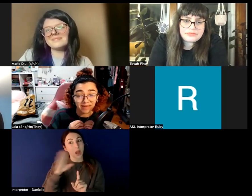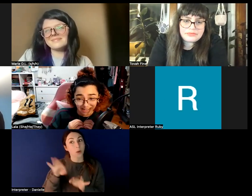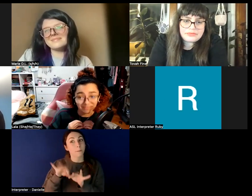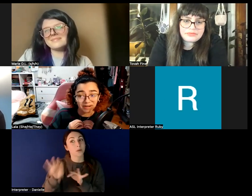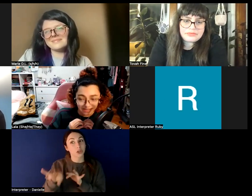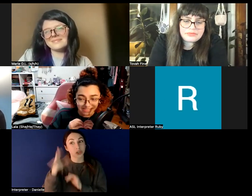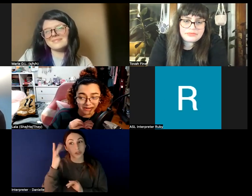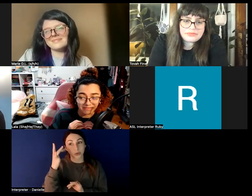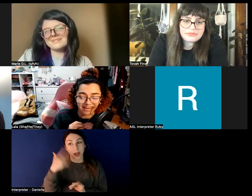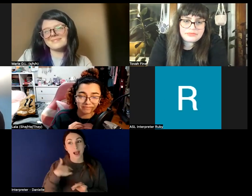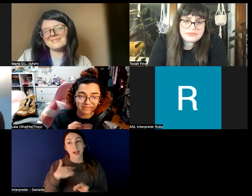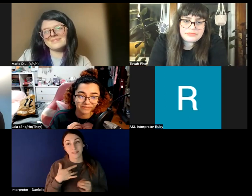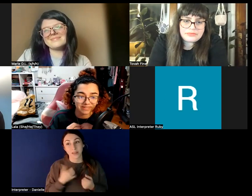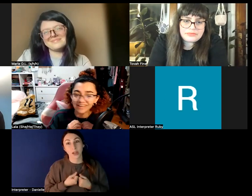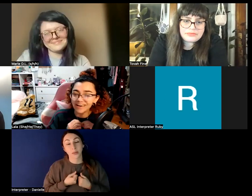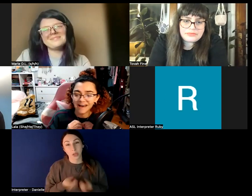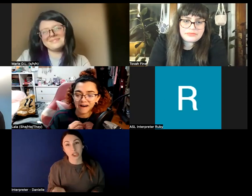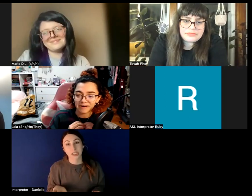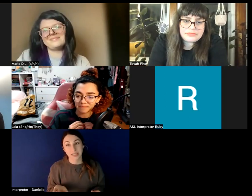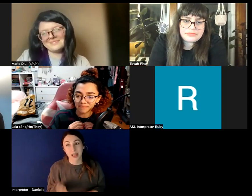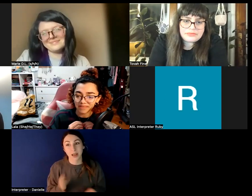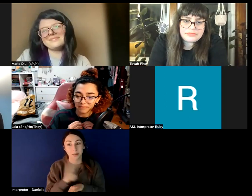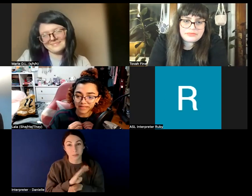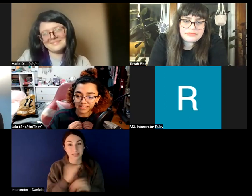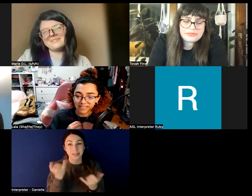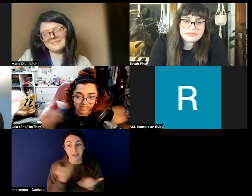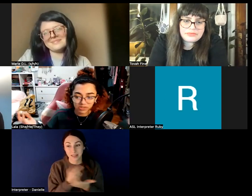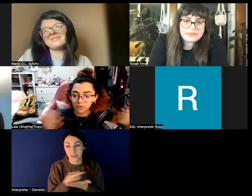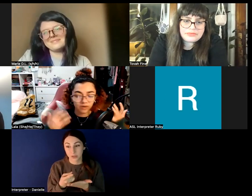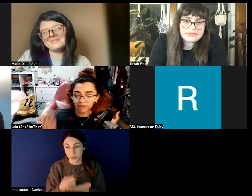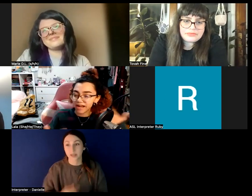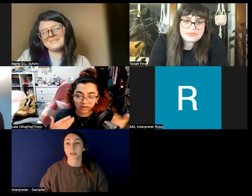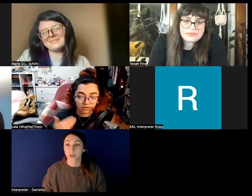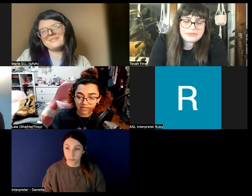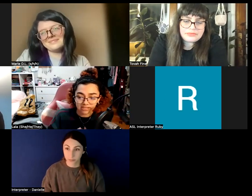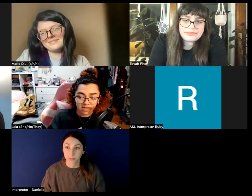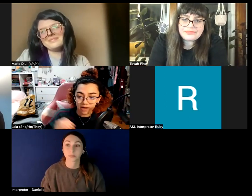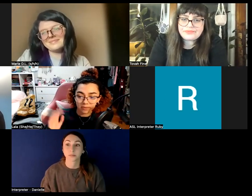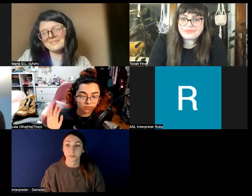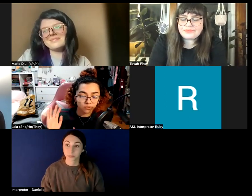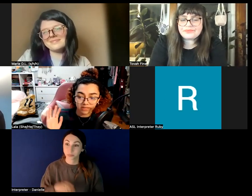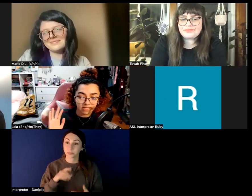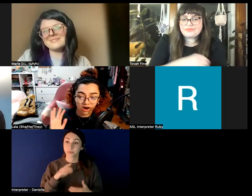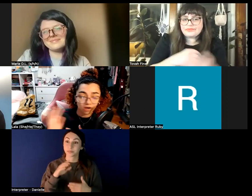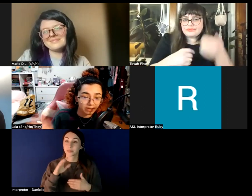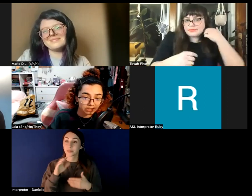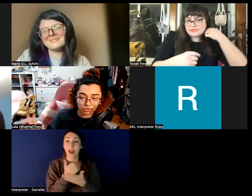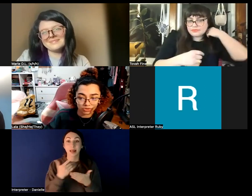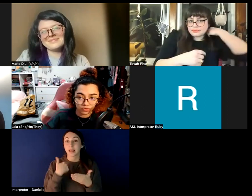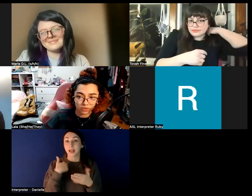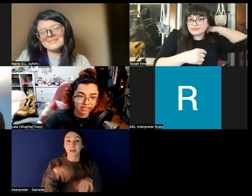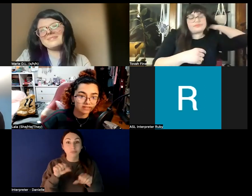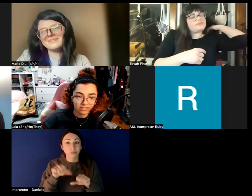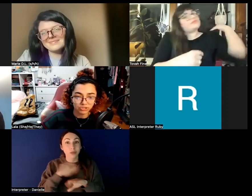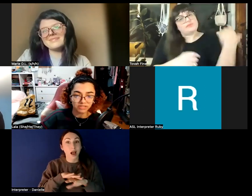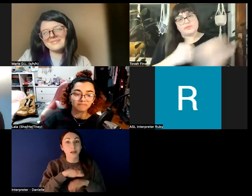I'm getting very burnt out. I've had a busy week. But yeah, so whenever I have other things coming up, it will be on my socials